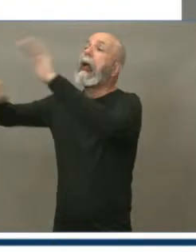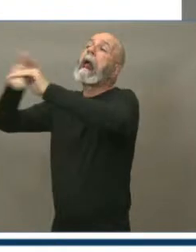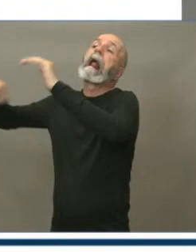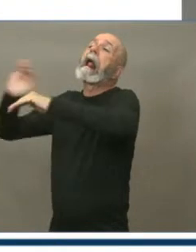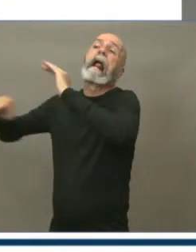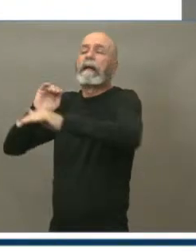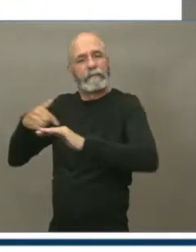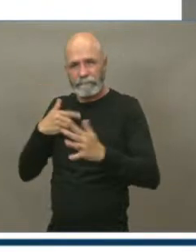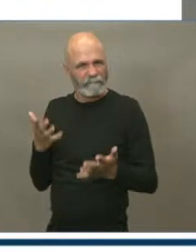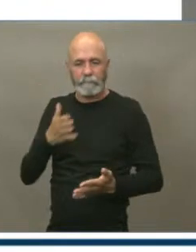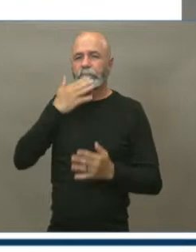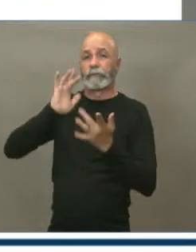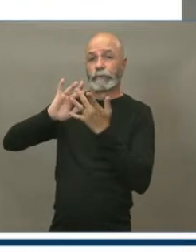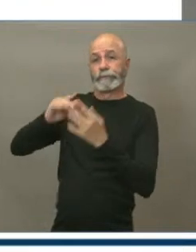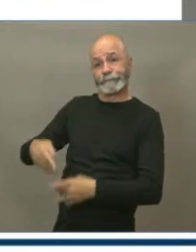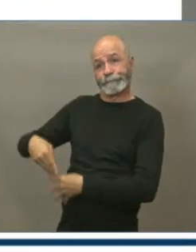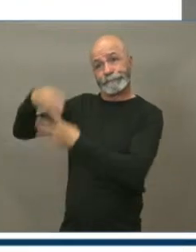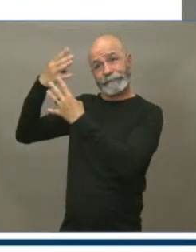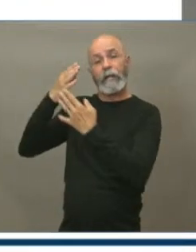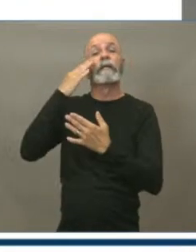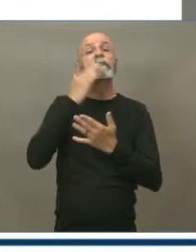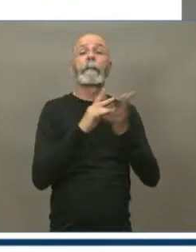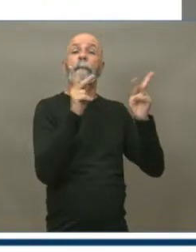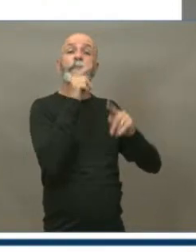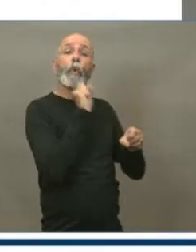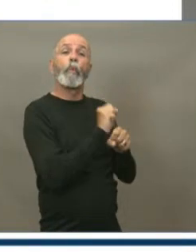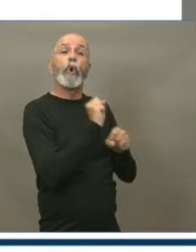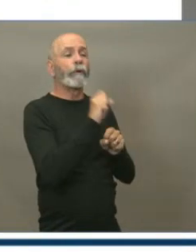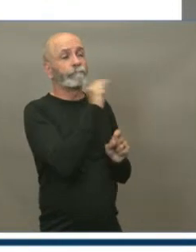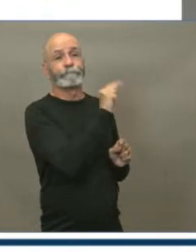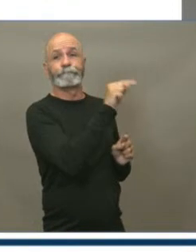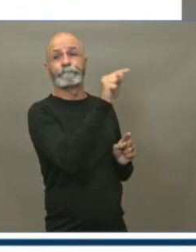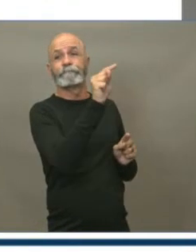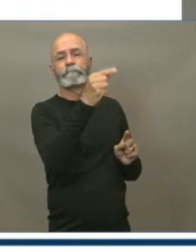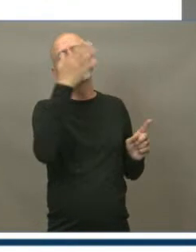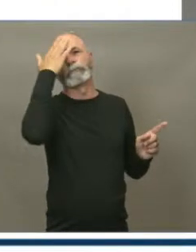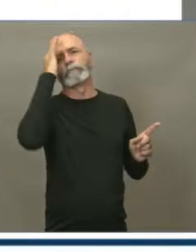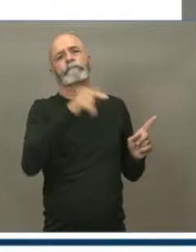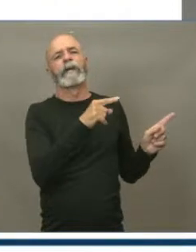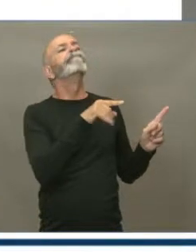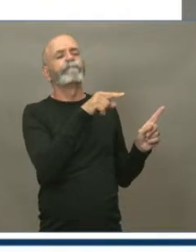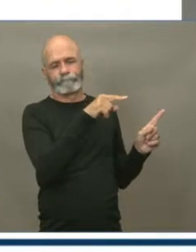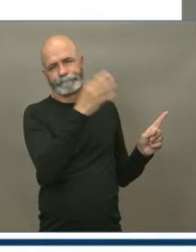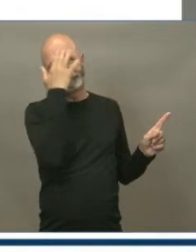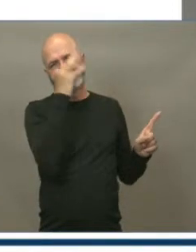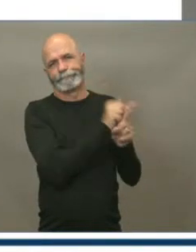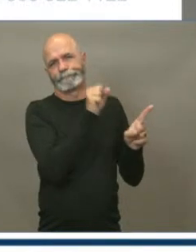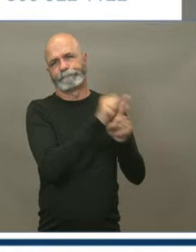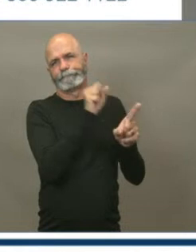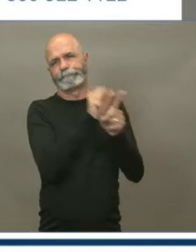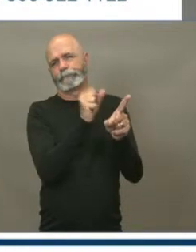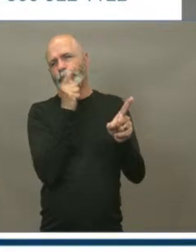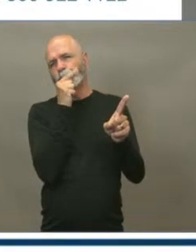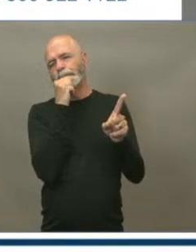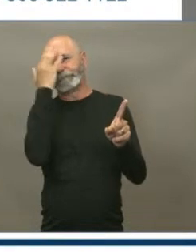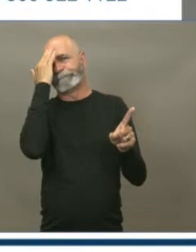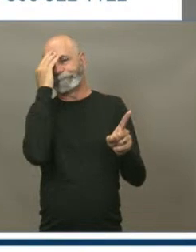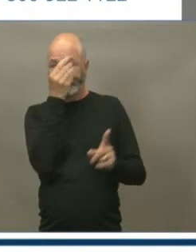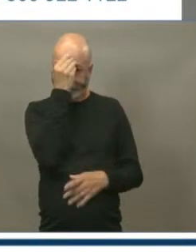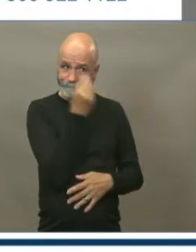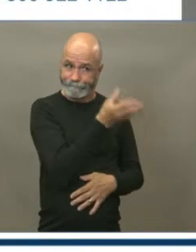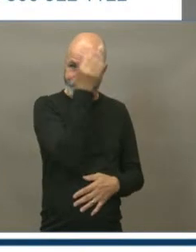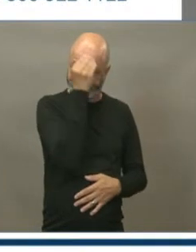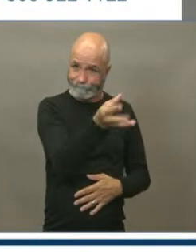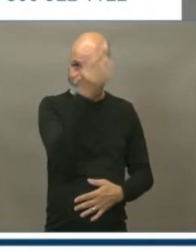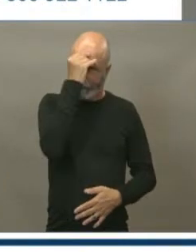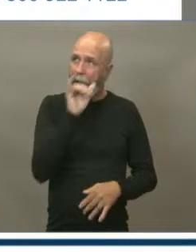usually in a workplace we have a much greater ability to identify everybody and reach out to them individually